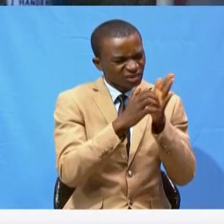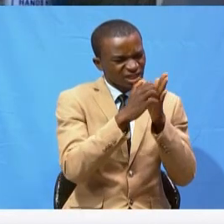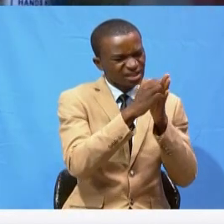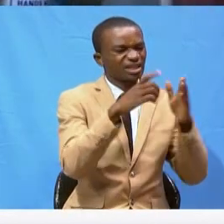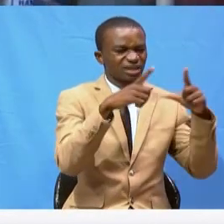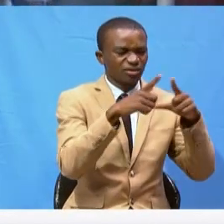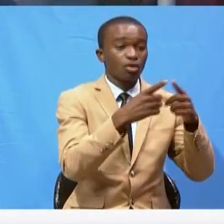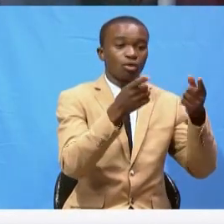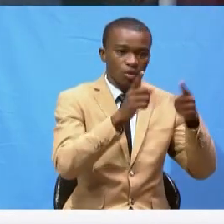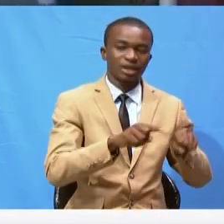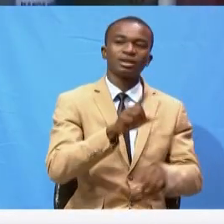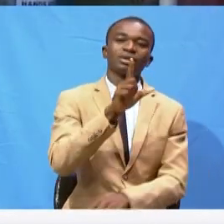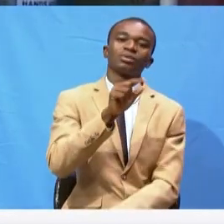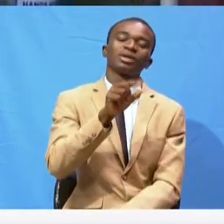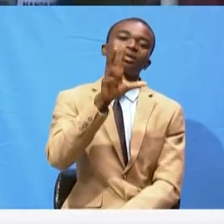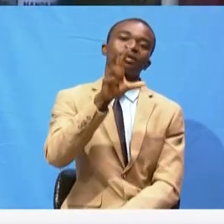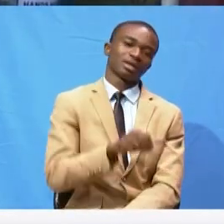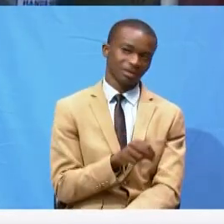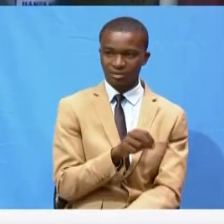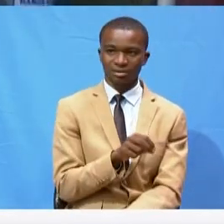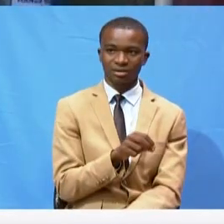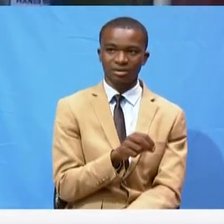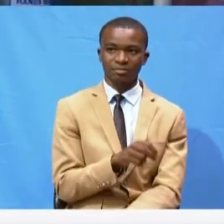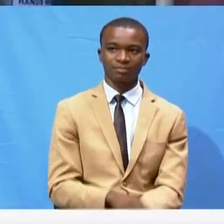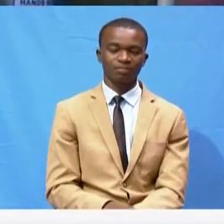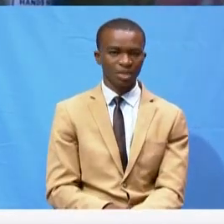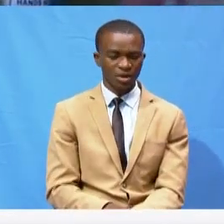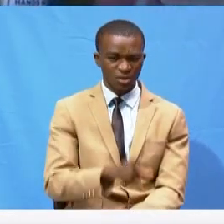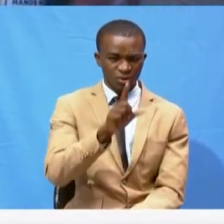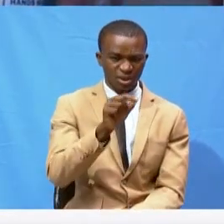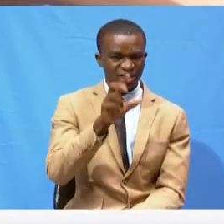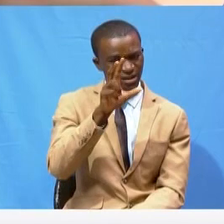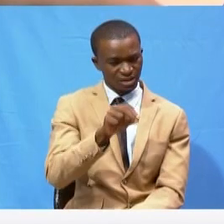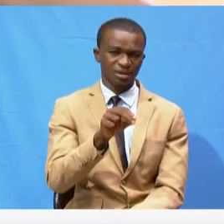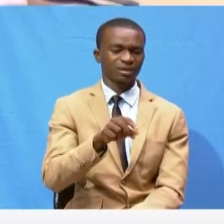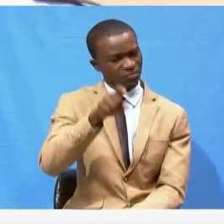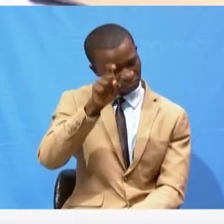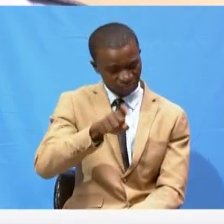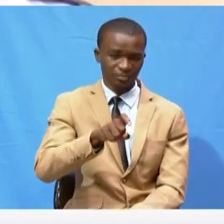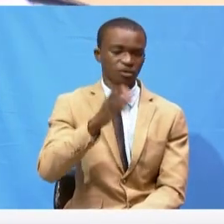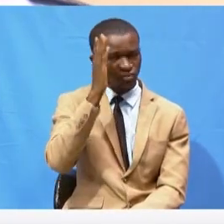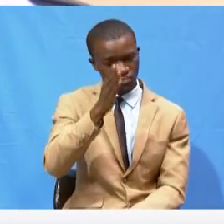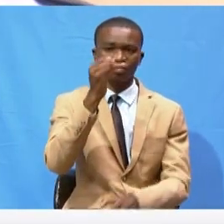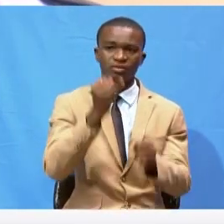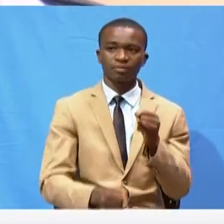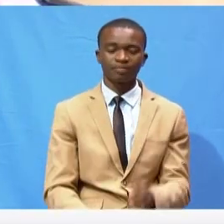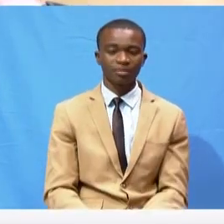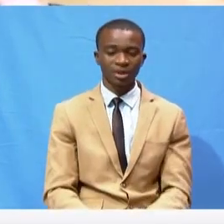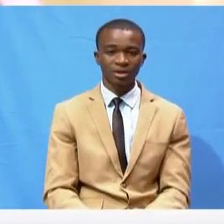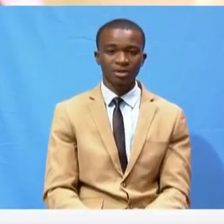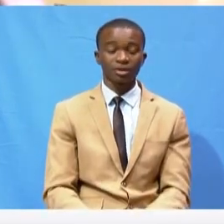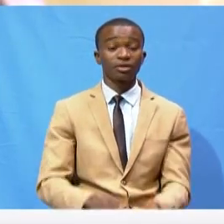initiative, certain targets need to be met by 2030. Meanwhile, Jupata Level 1 Chief